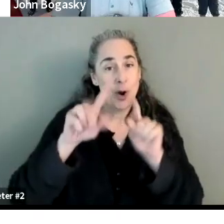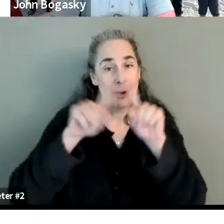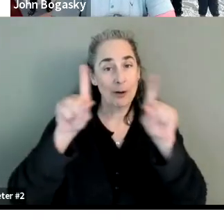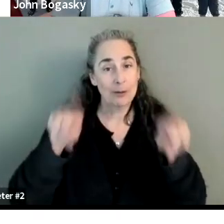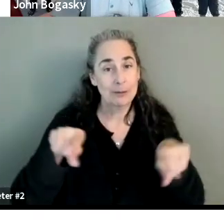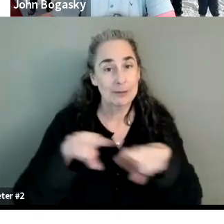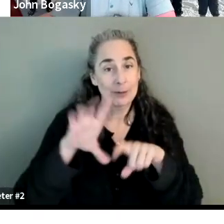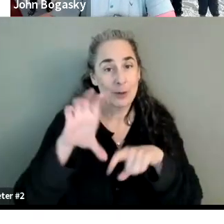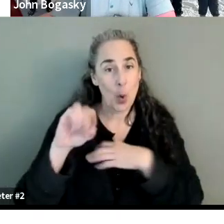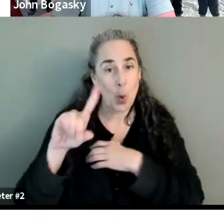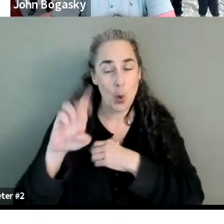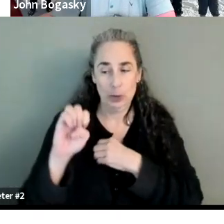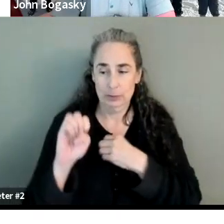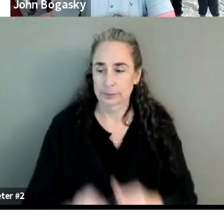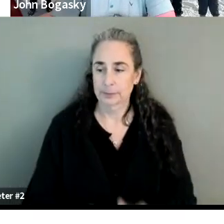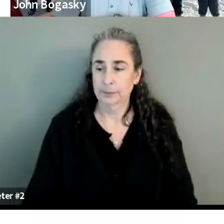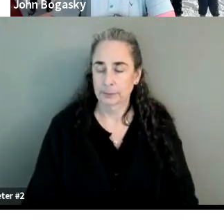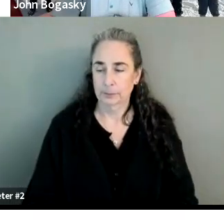If